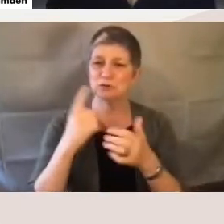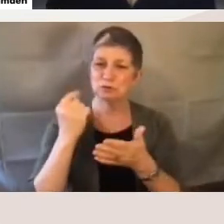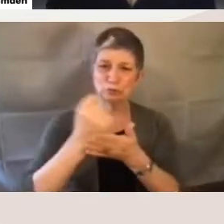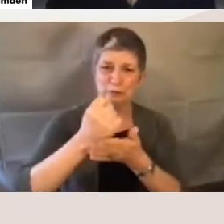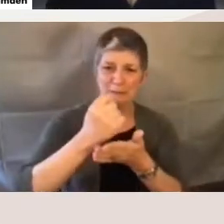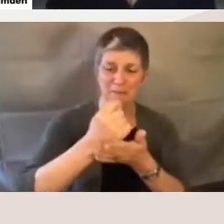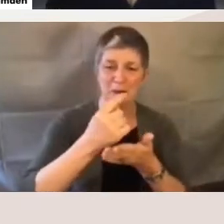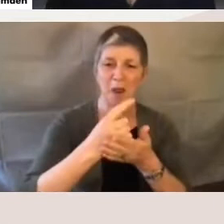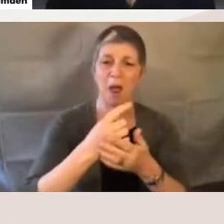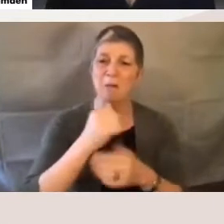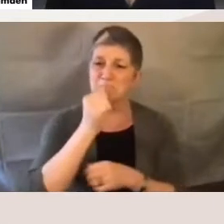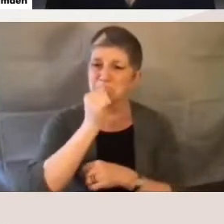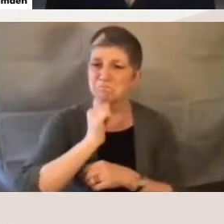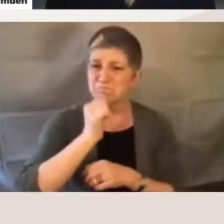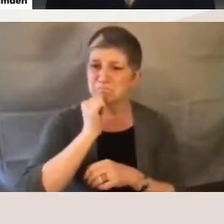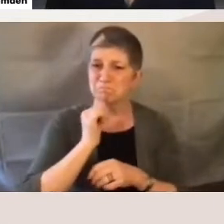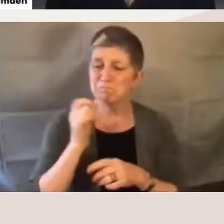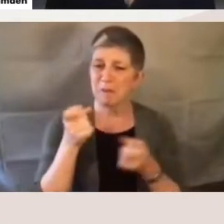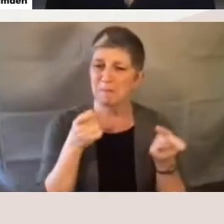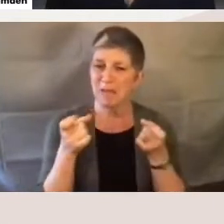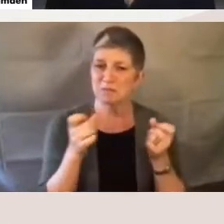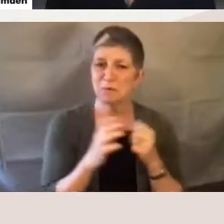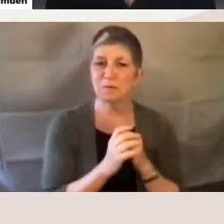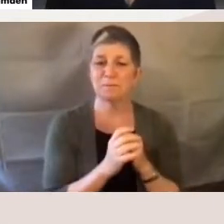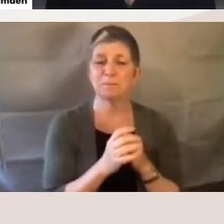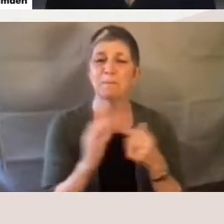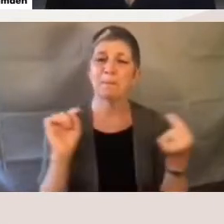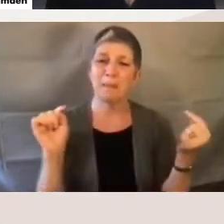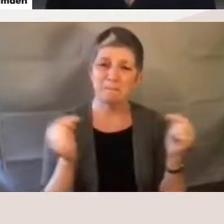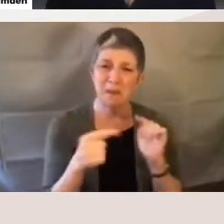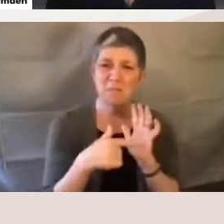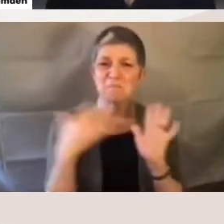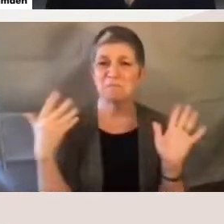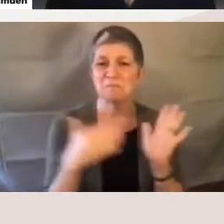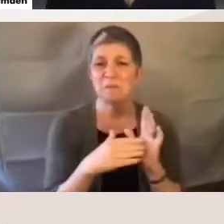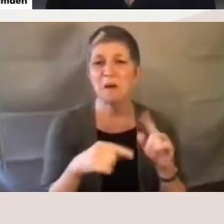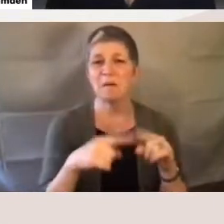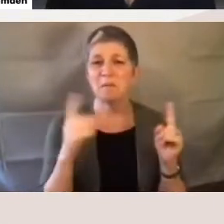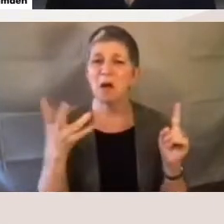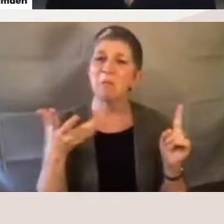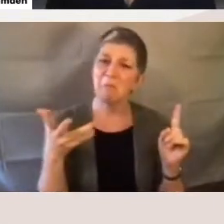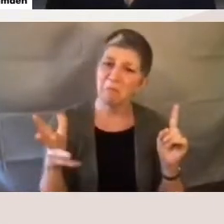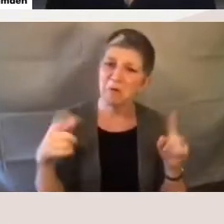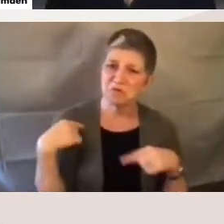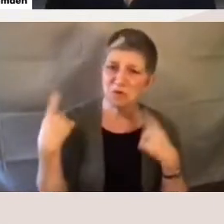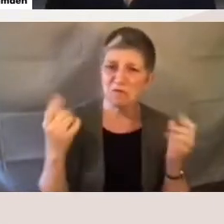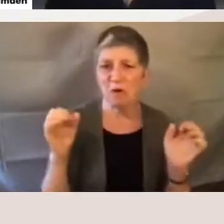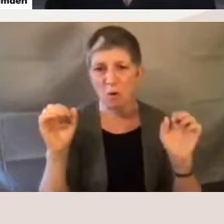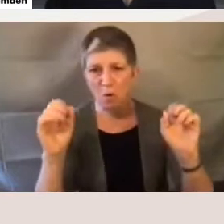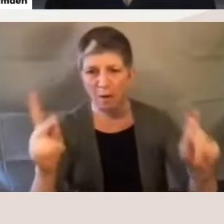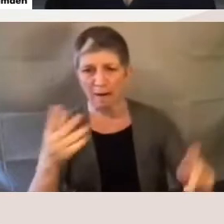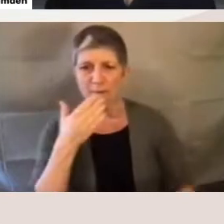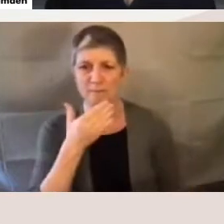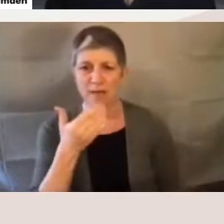It's been doable. There's here and there I have pain, but it's been pretty doable. So I'm thankful for